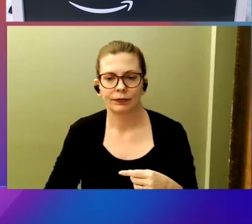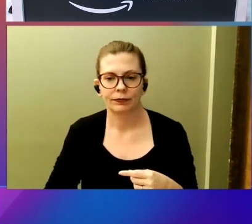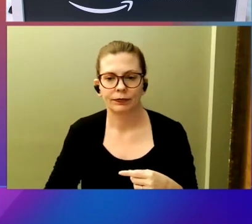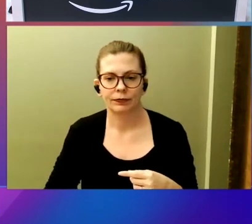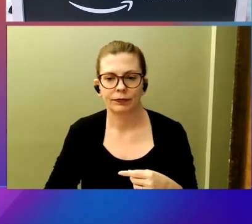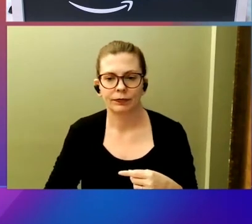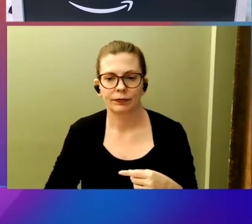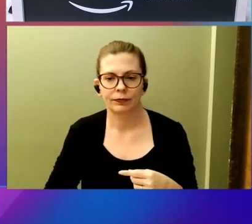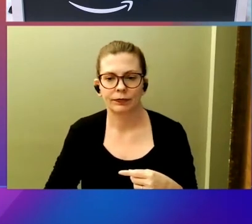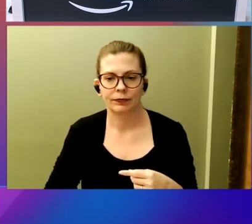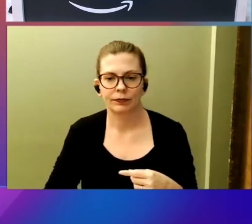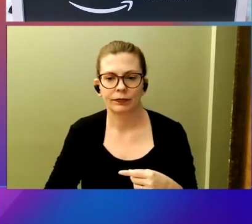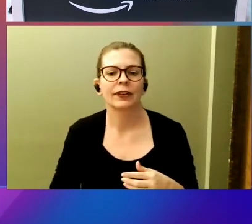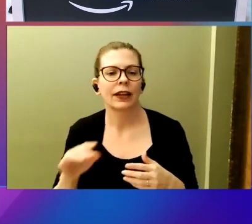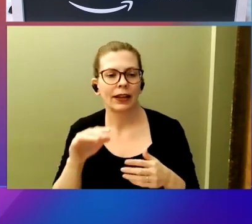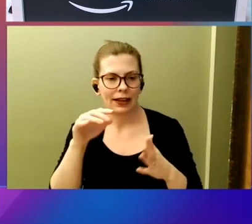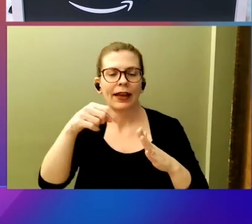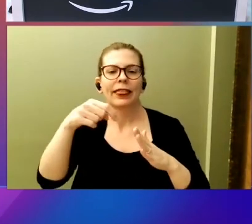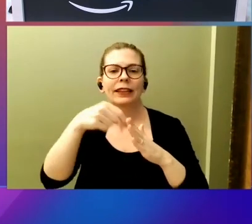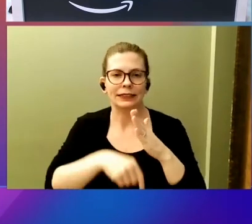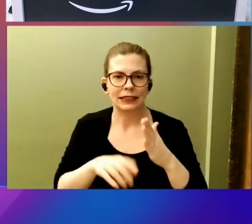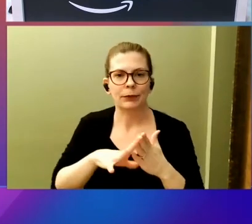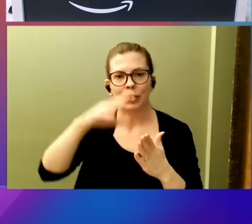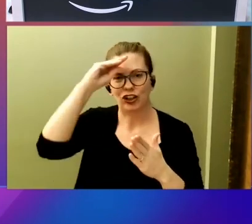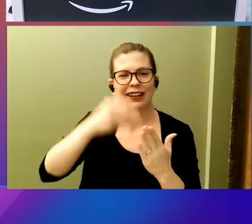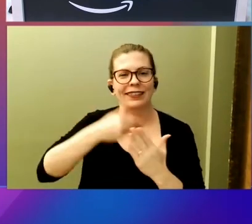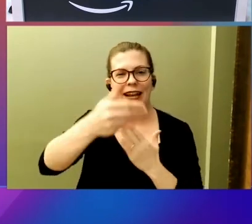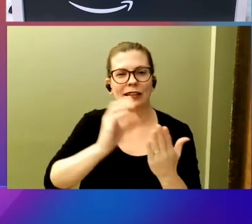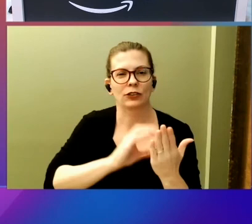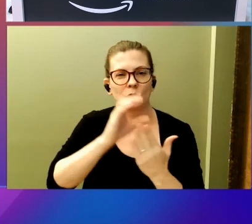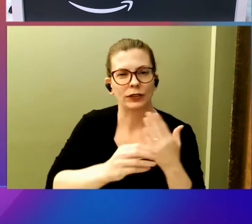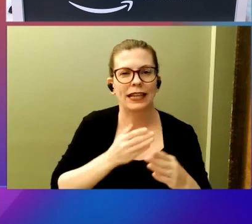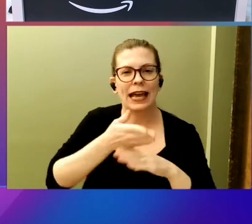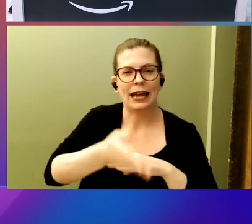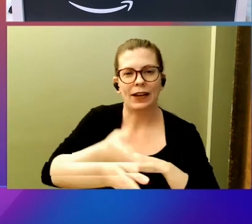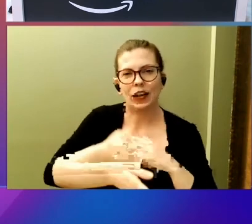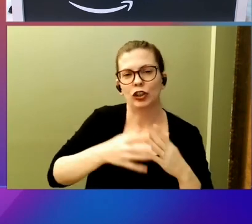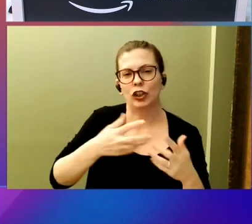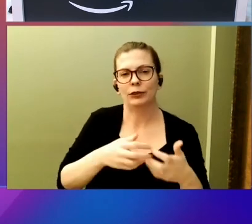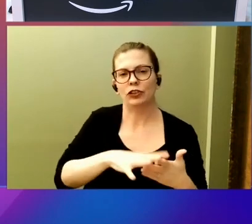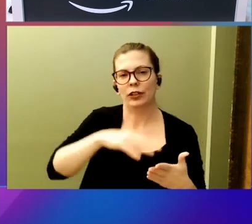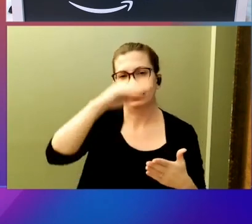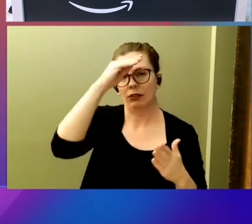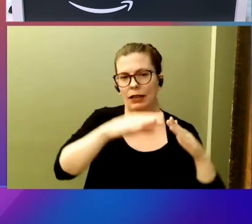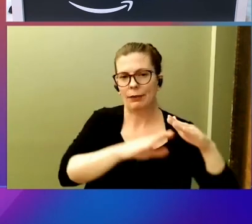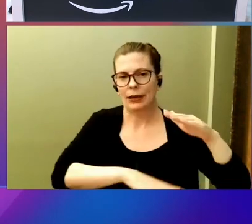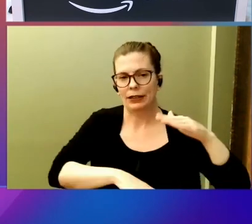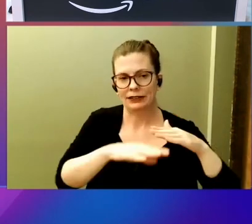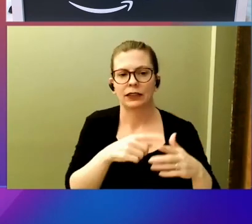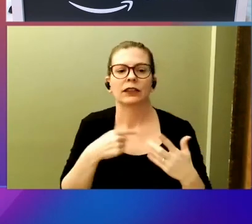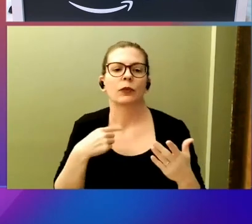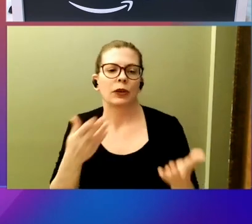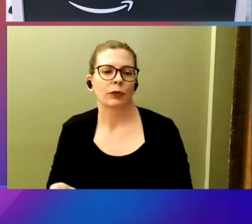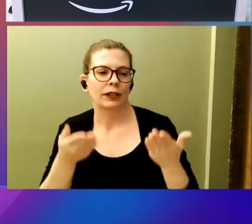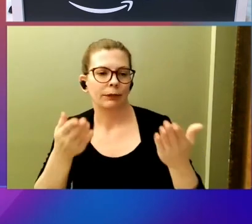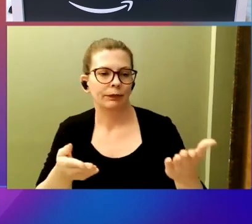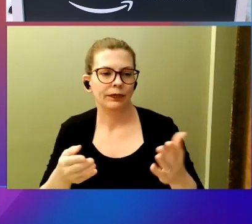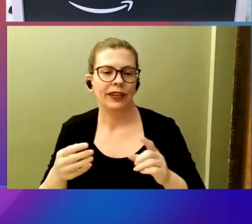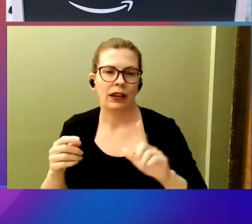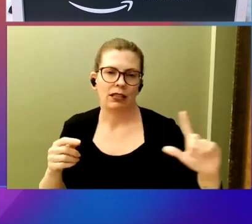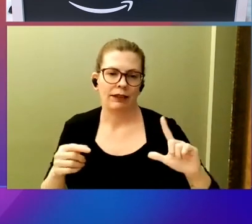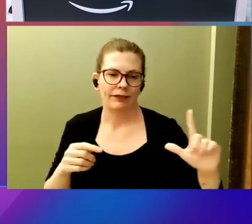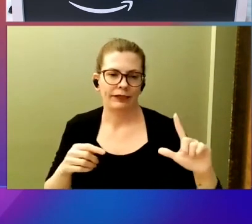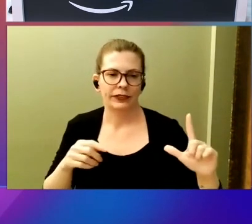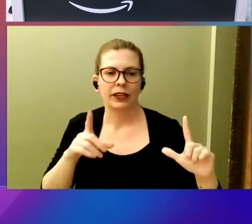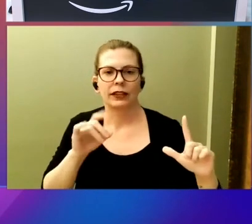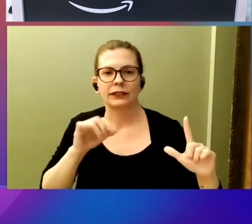course after you do the machine learning basics. We definitely recommend going to the dive into deep learning, which is the link on the left. So the recommendation